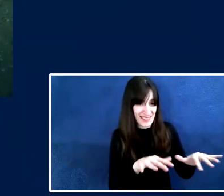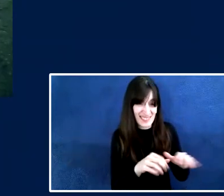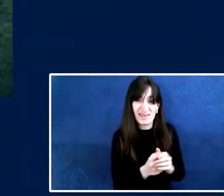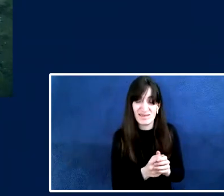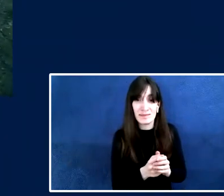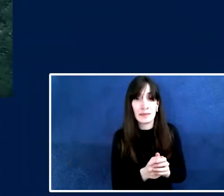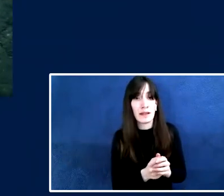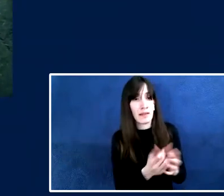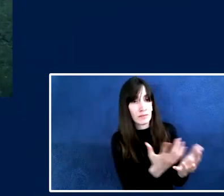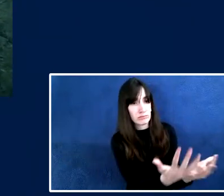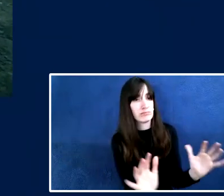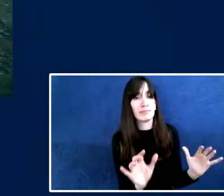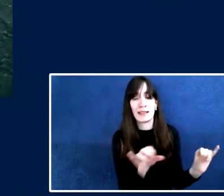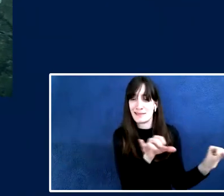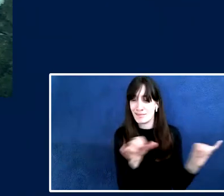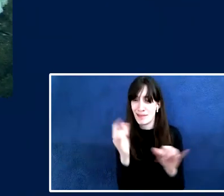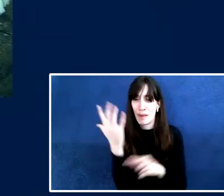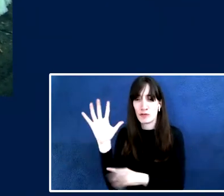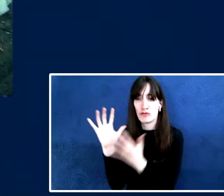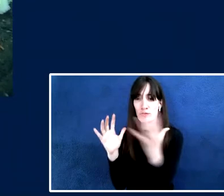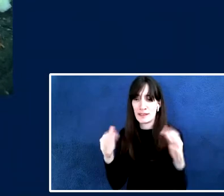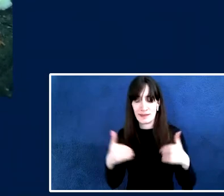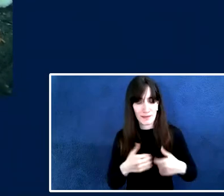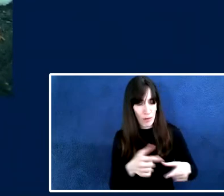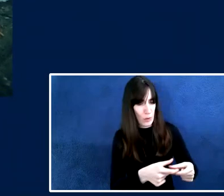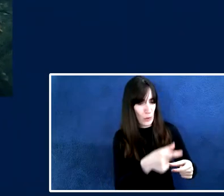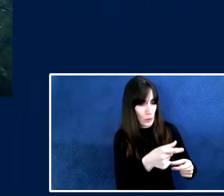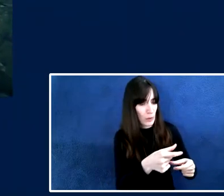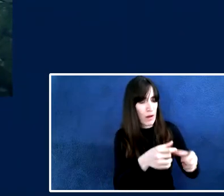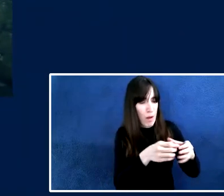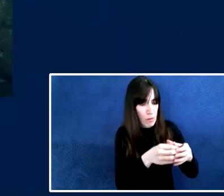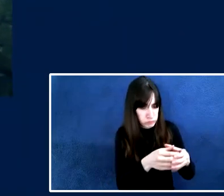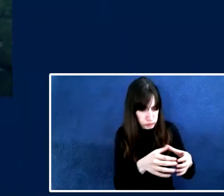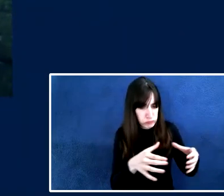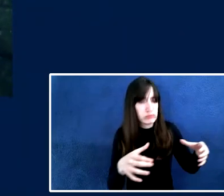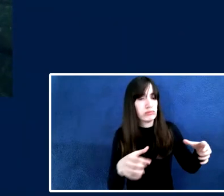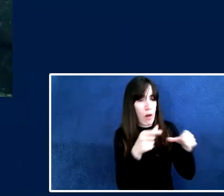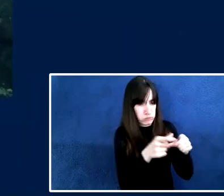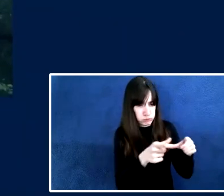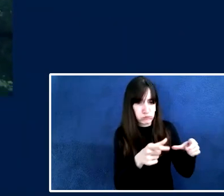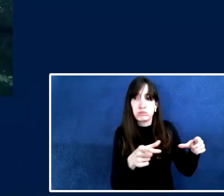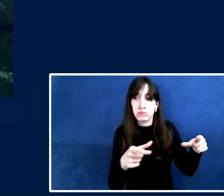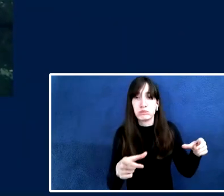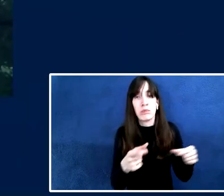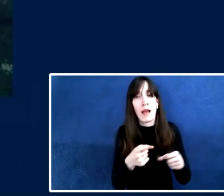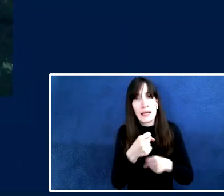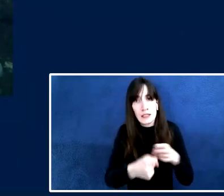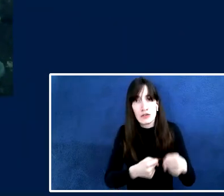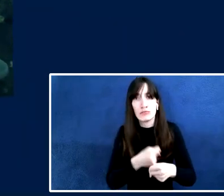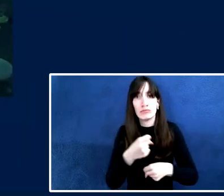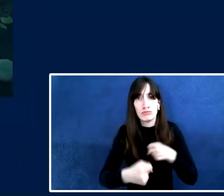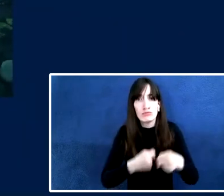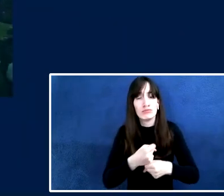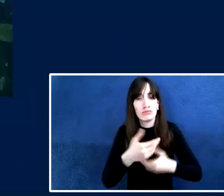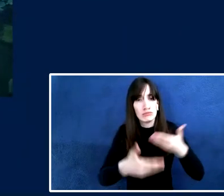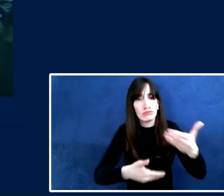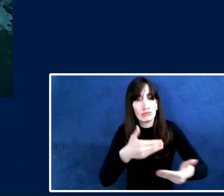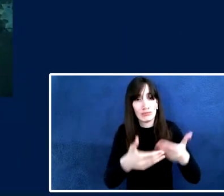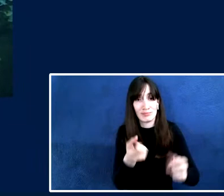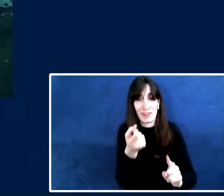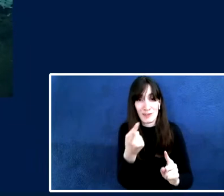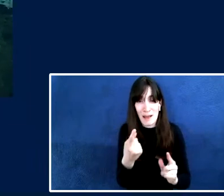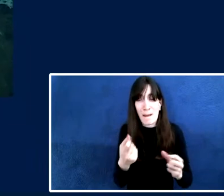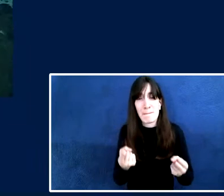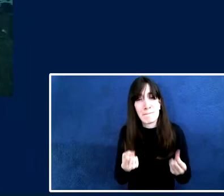like trees. They form rings that accumulate year after year. And these colonies right in front of us are several centuries to